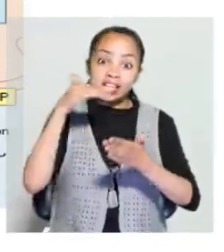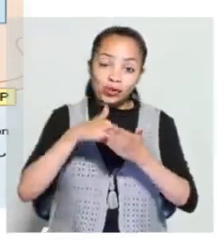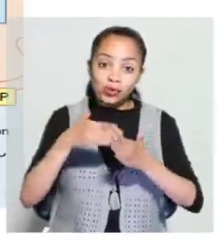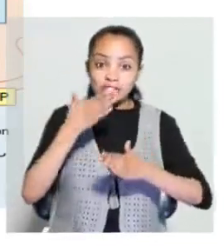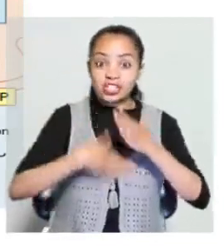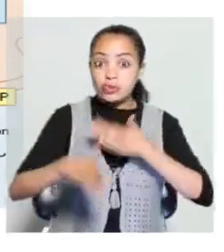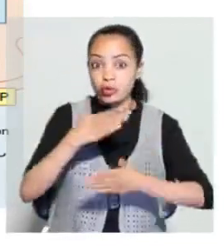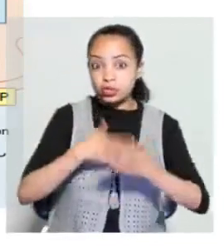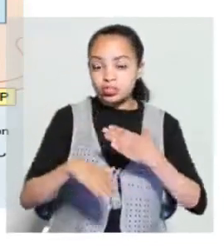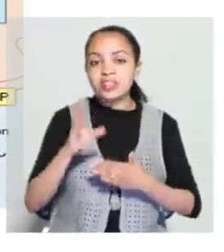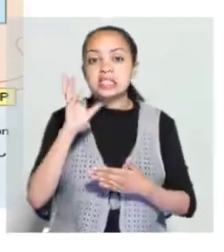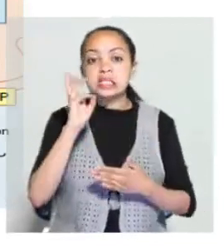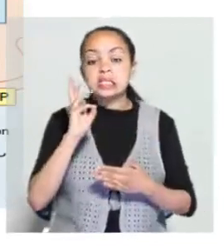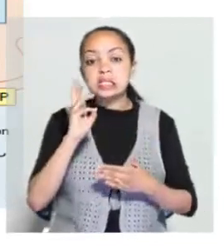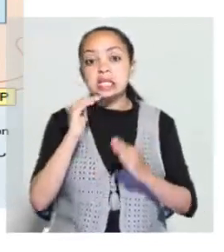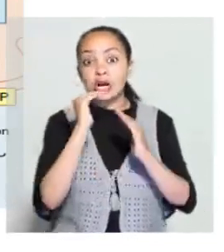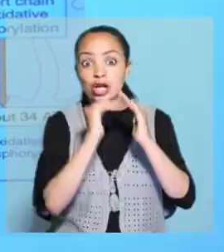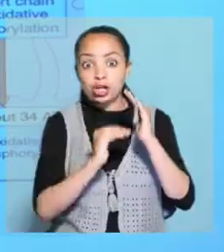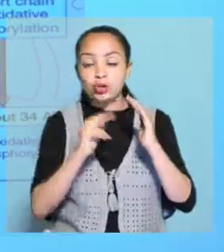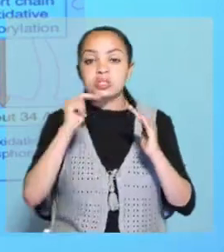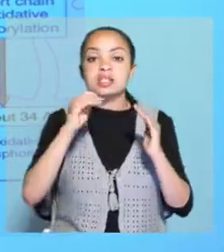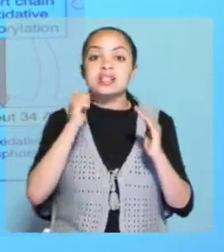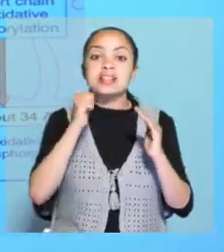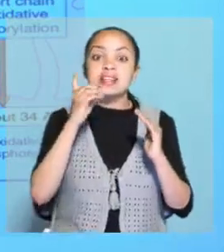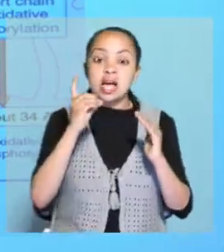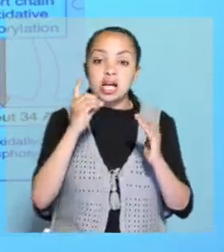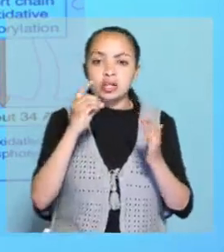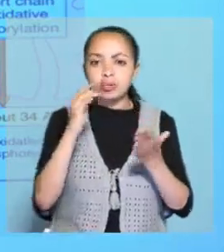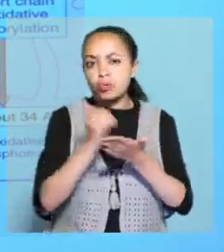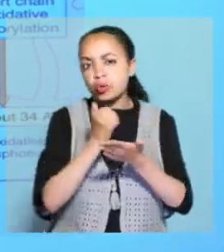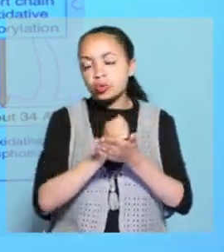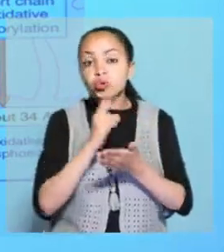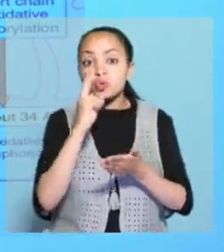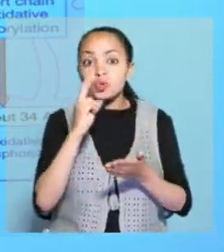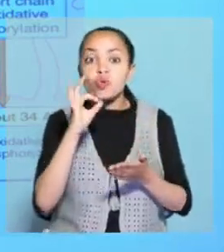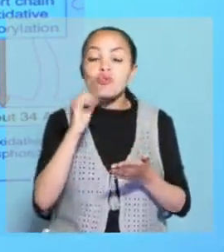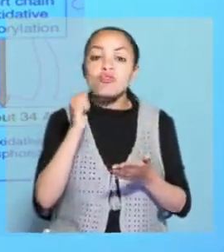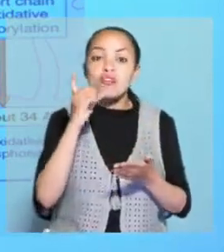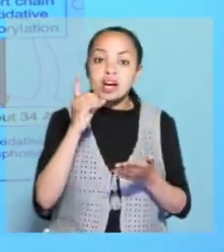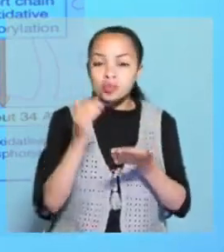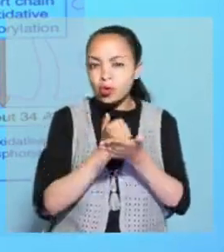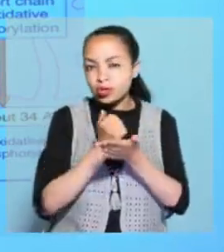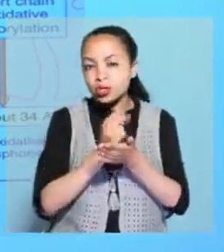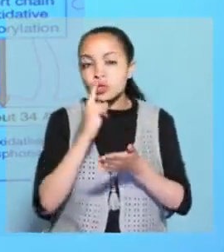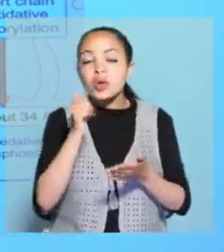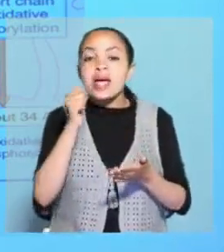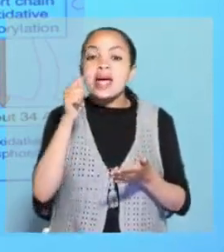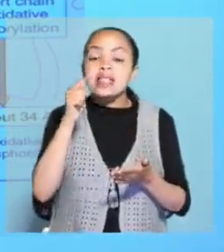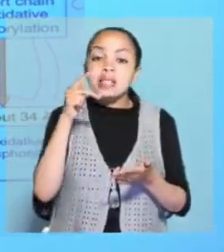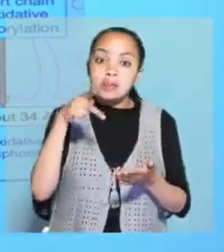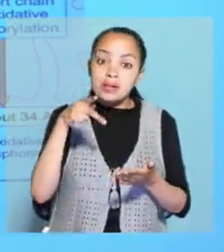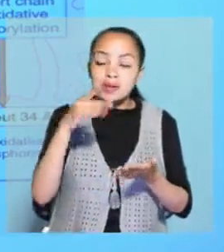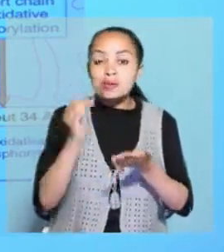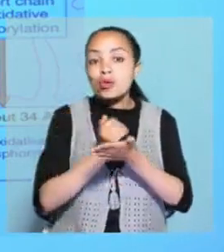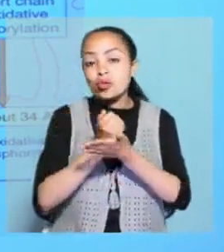here, there is 6 reduced NAD produced here, there is 2 FAD molecule produced here, there is 2 ATP molecule